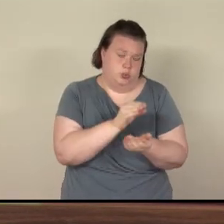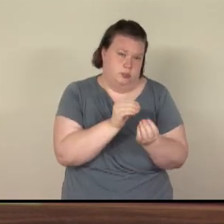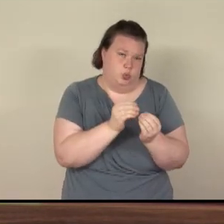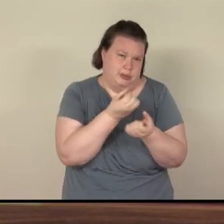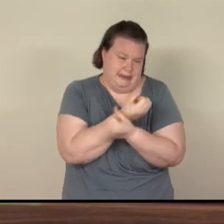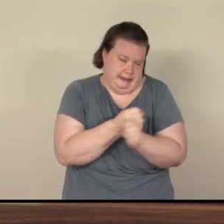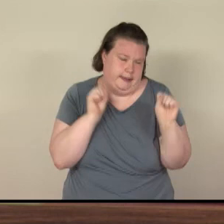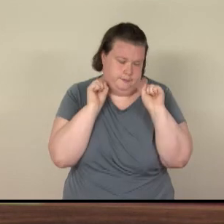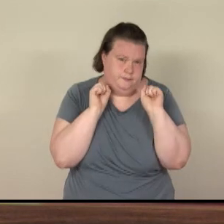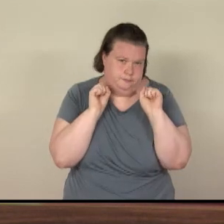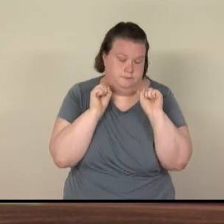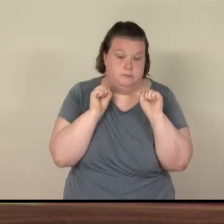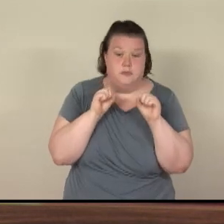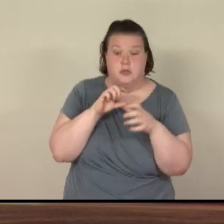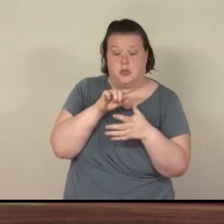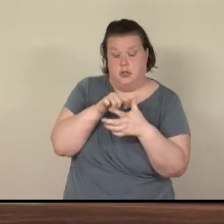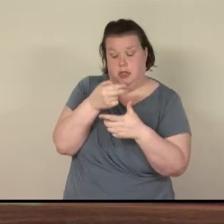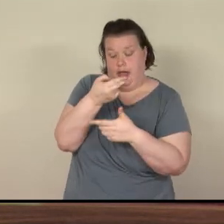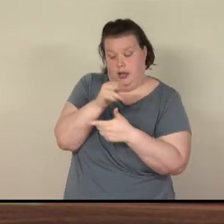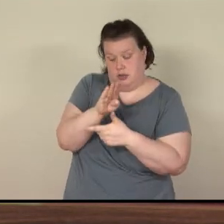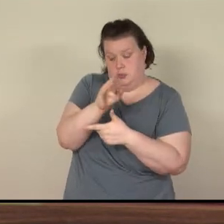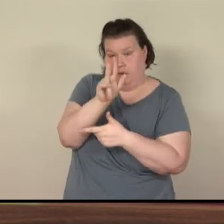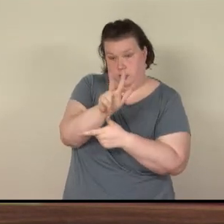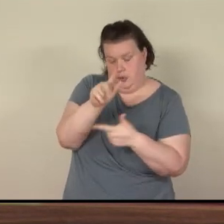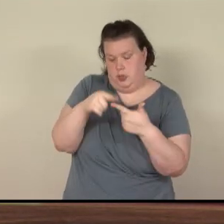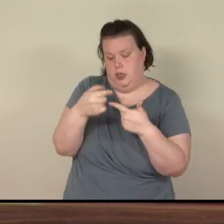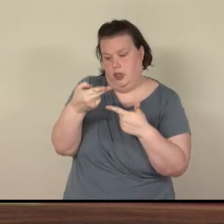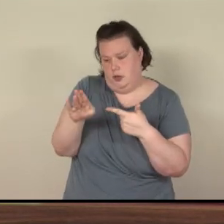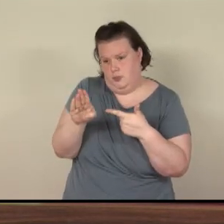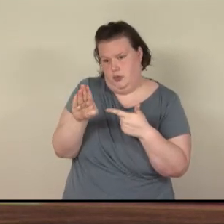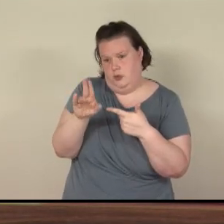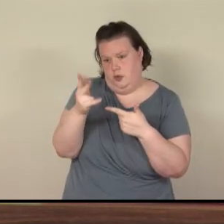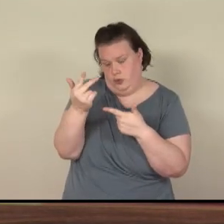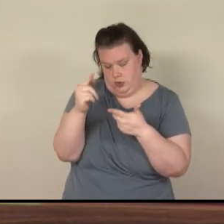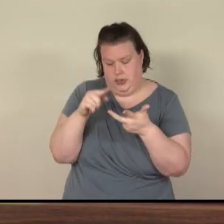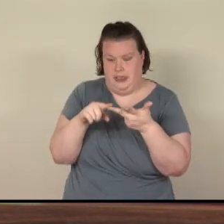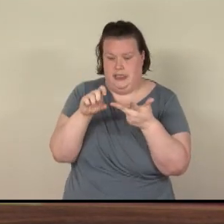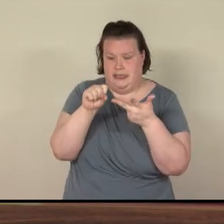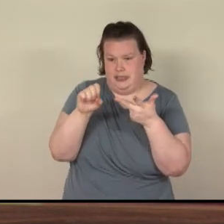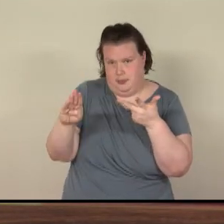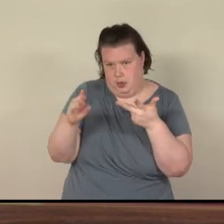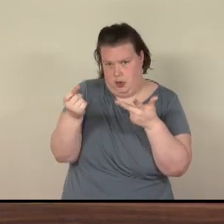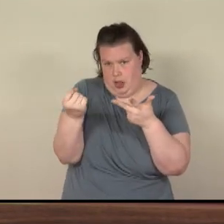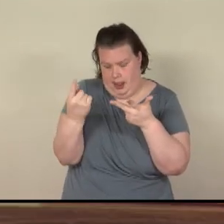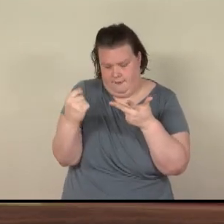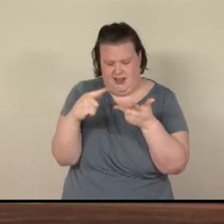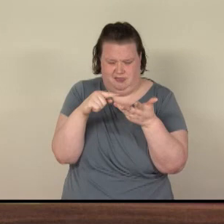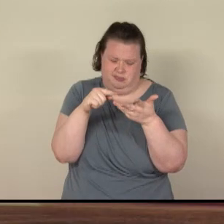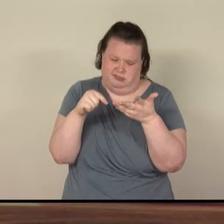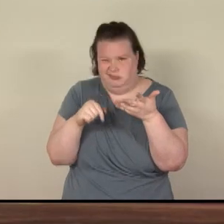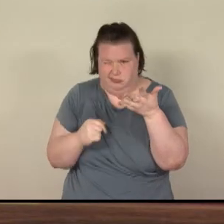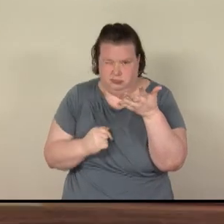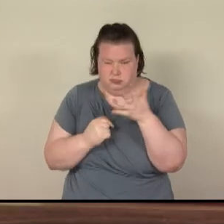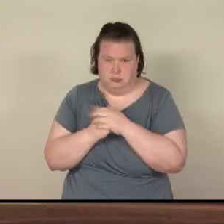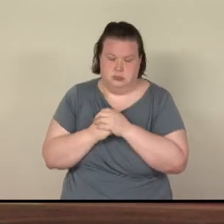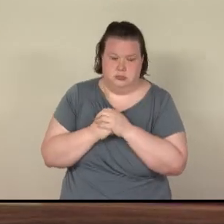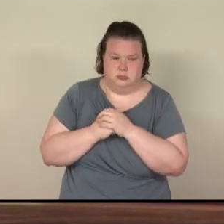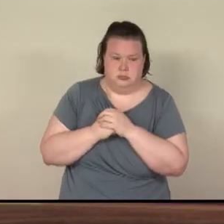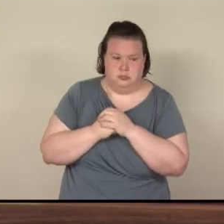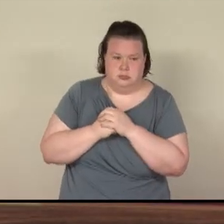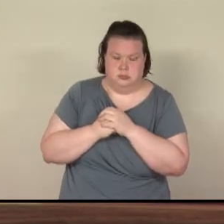school safety, including House Bill 3, House Bill 13, Senate Bill 11, and some others. It's